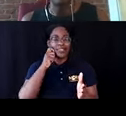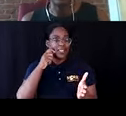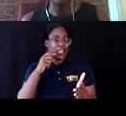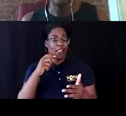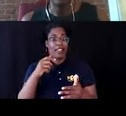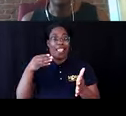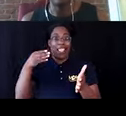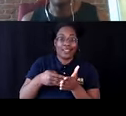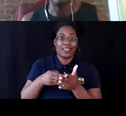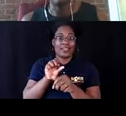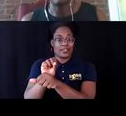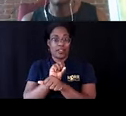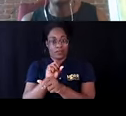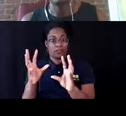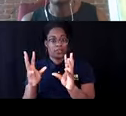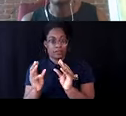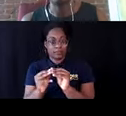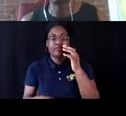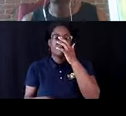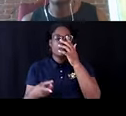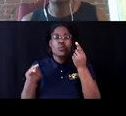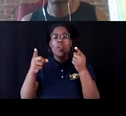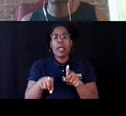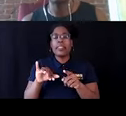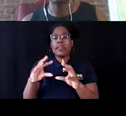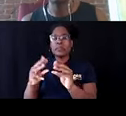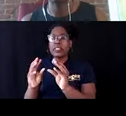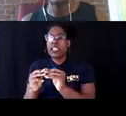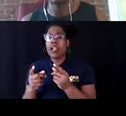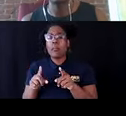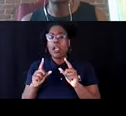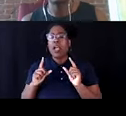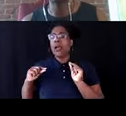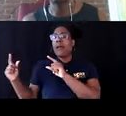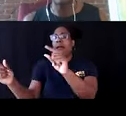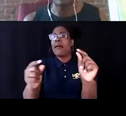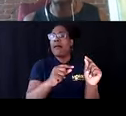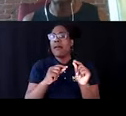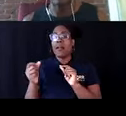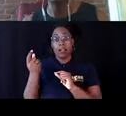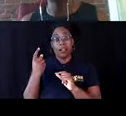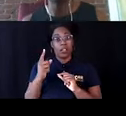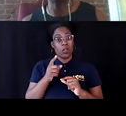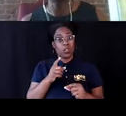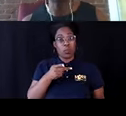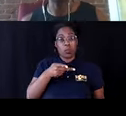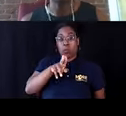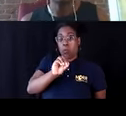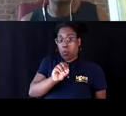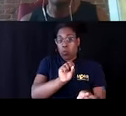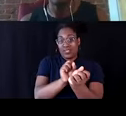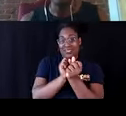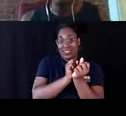rumor was spread among the pro-slavery people that she was actually a, quote, man disguised in women's